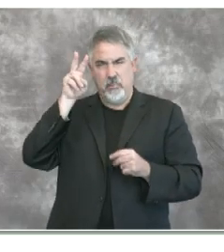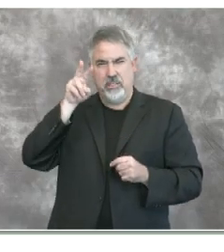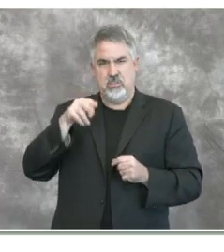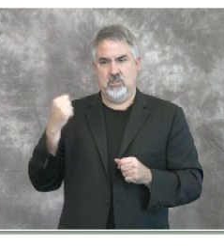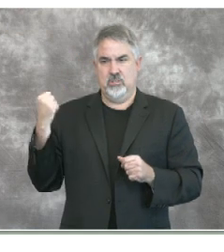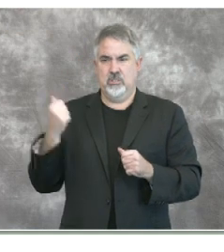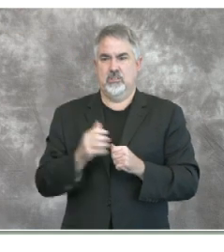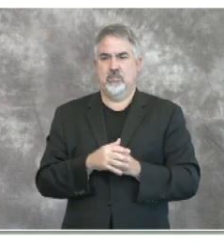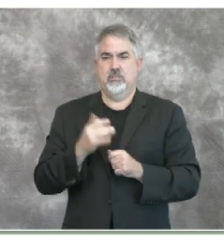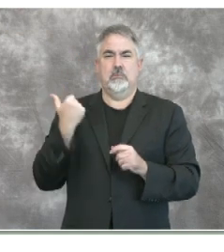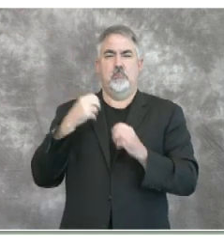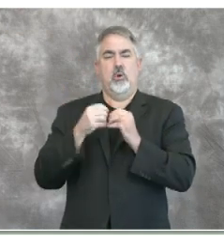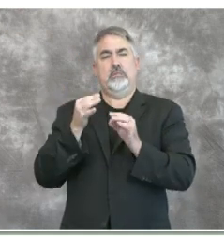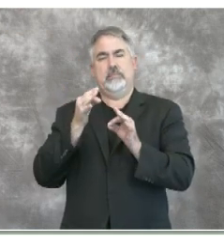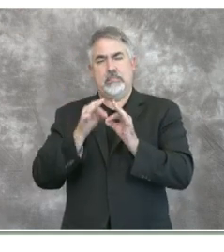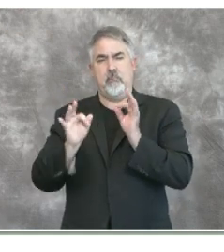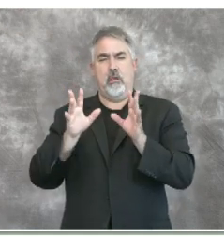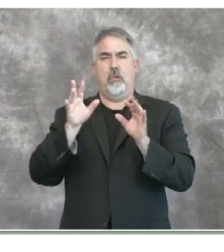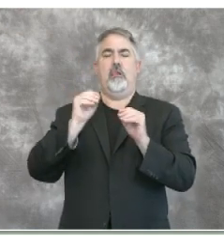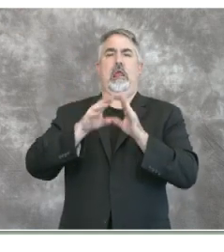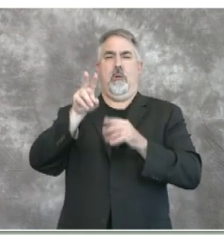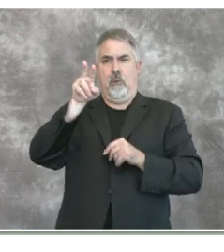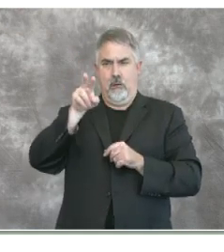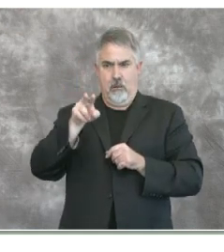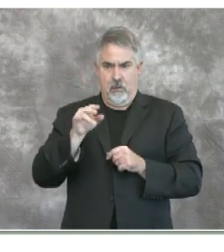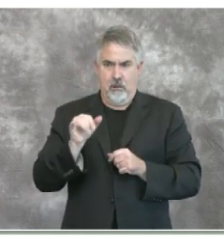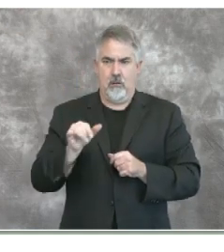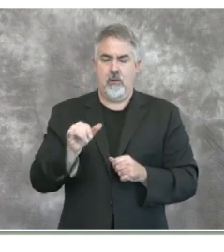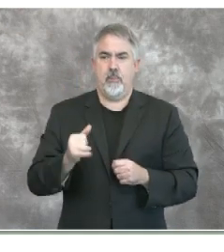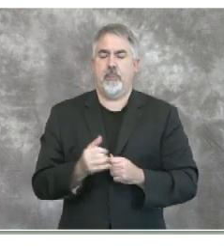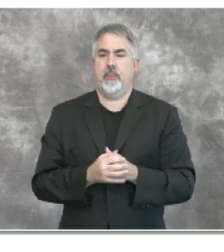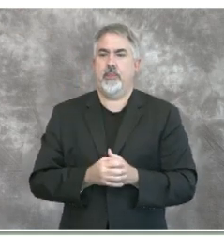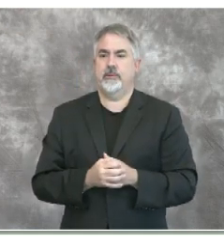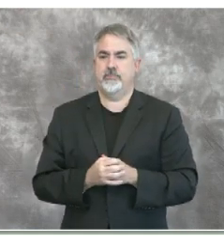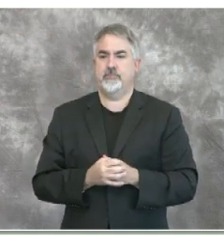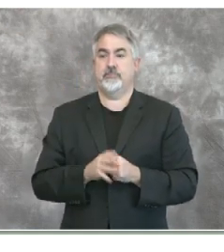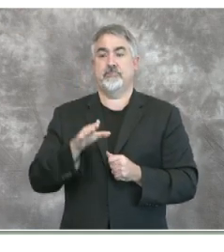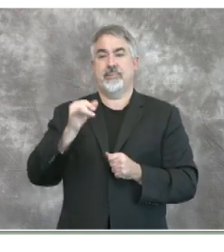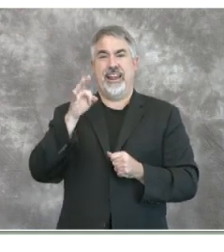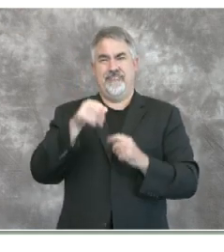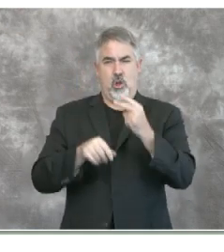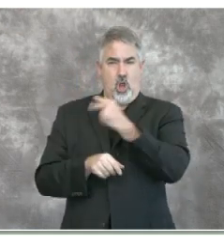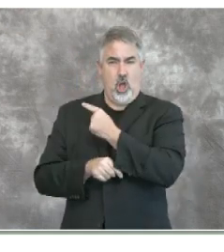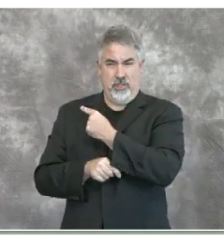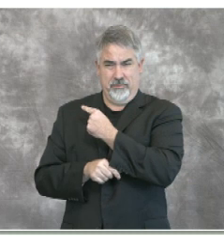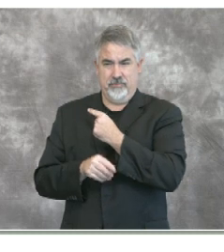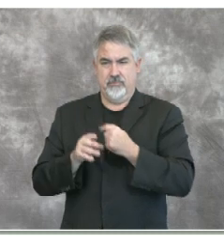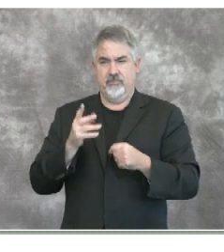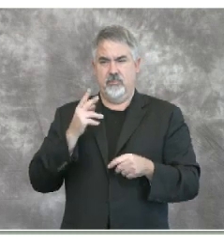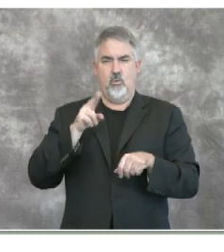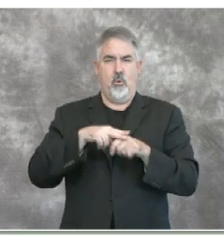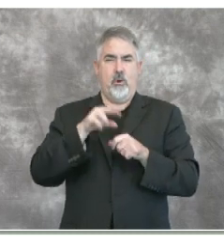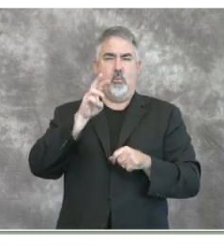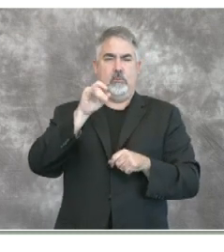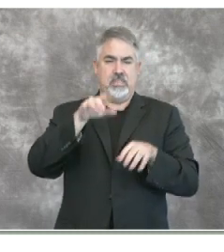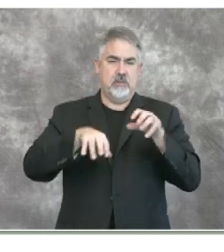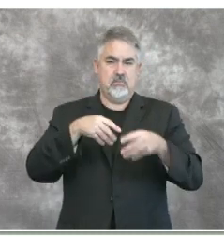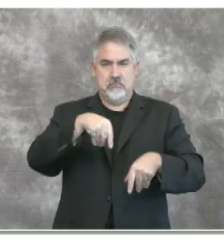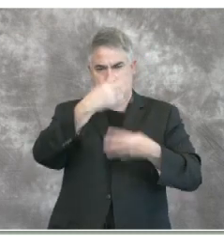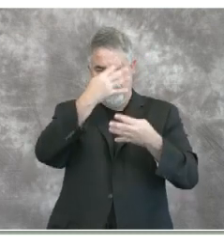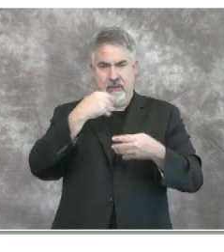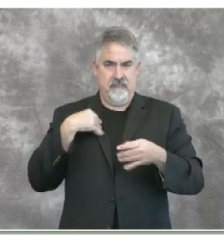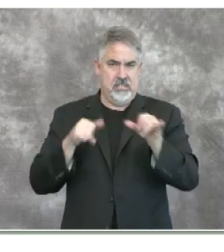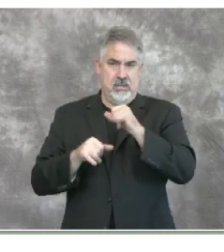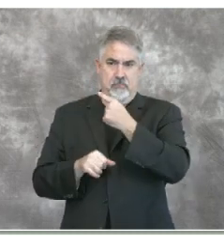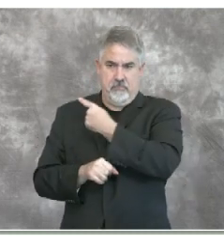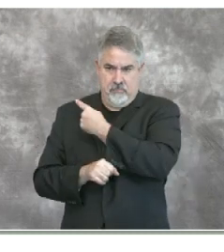easier to utilize and easier to visually see format. If you go to our normal website, coronavirus-sd.com, you will